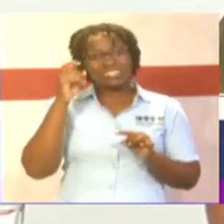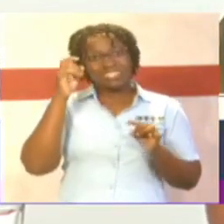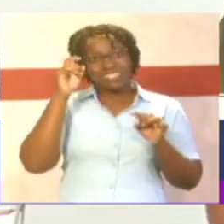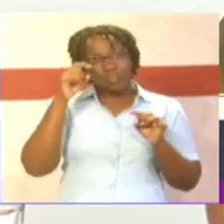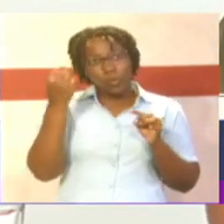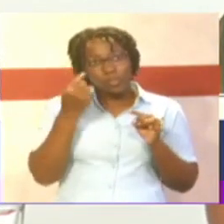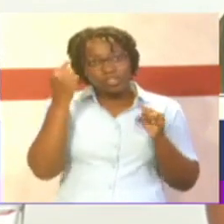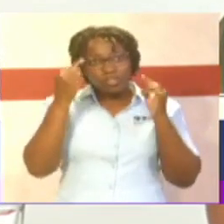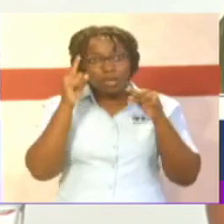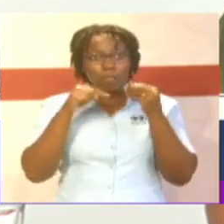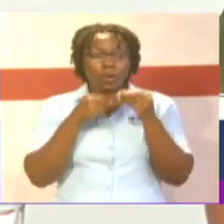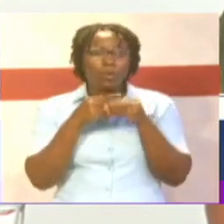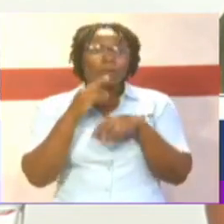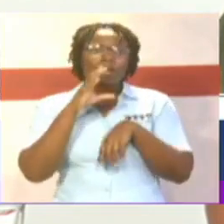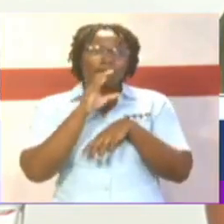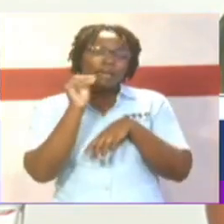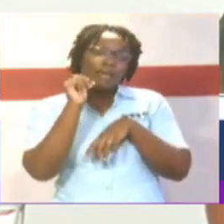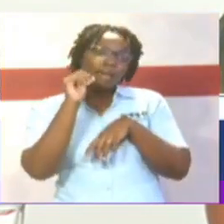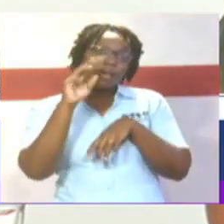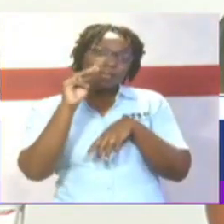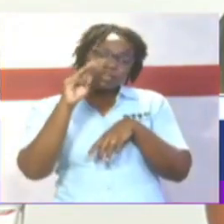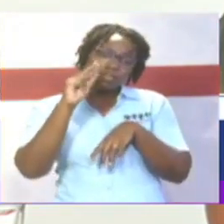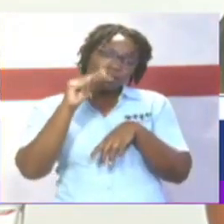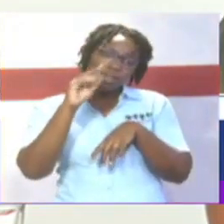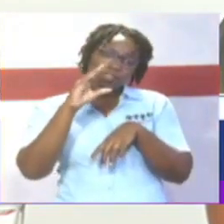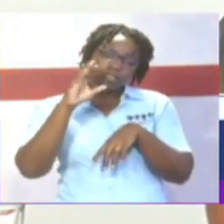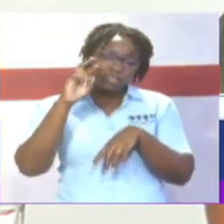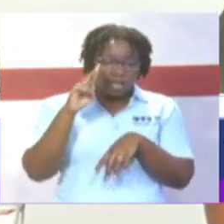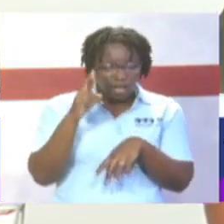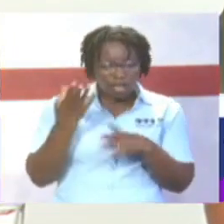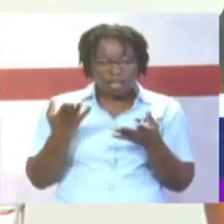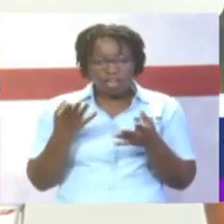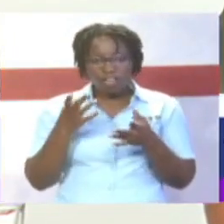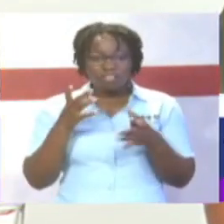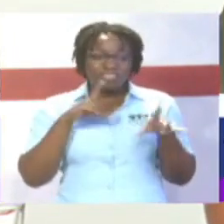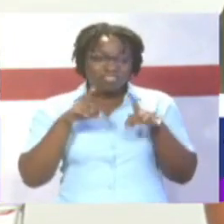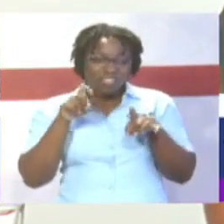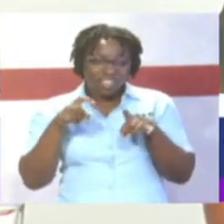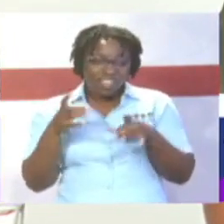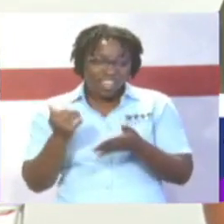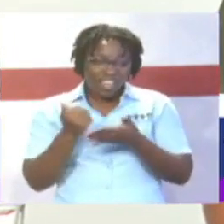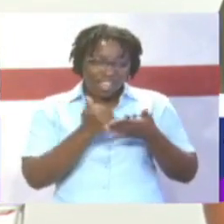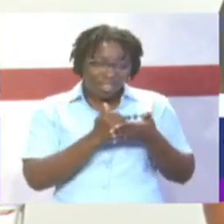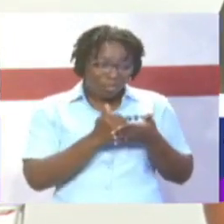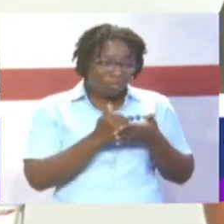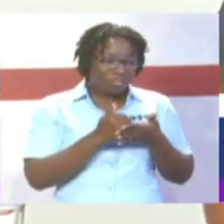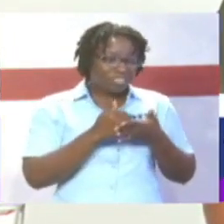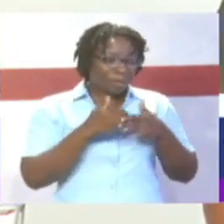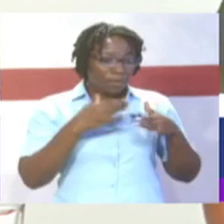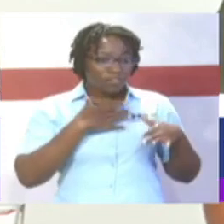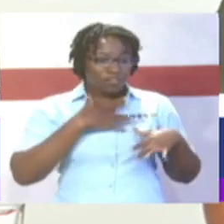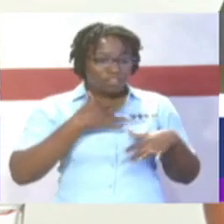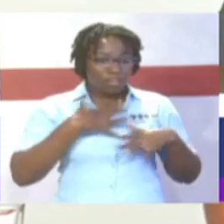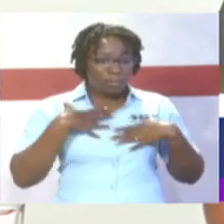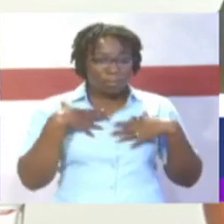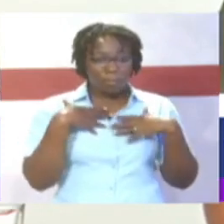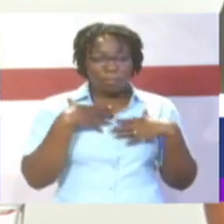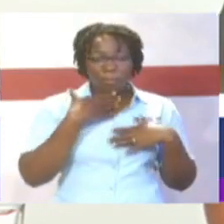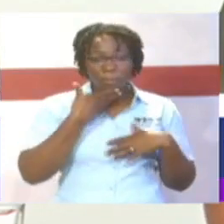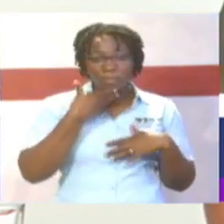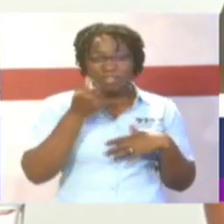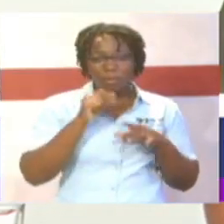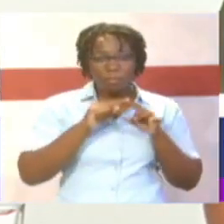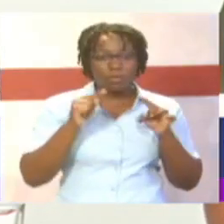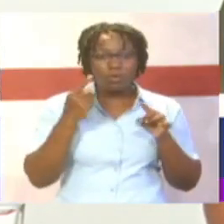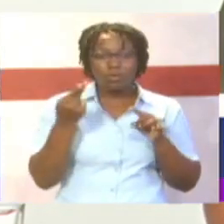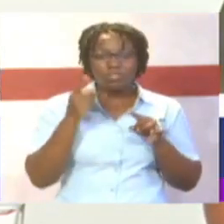cancer, treatments, emotions that are raging, but we also have COVID-19. Let us help you worry less.